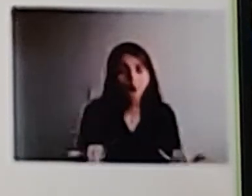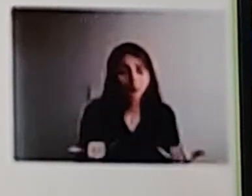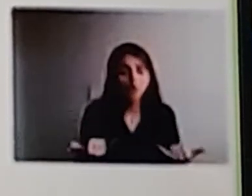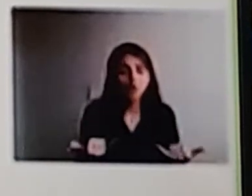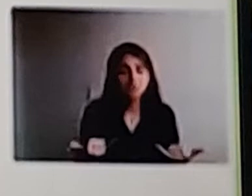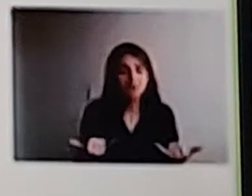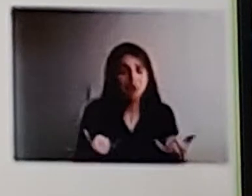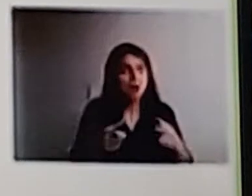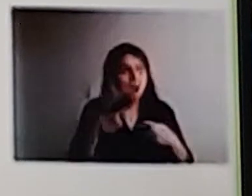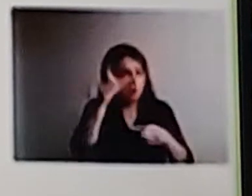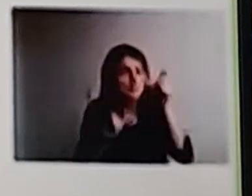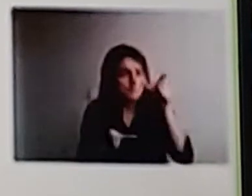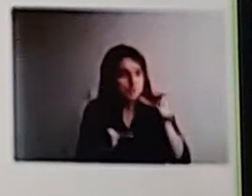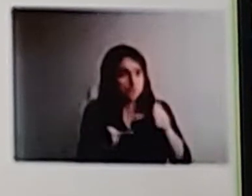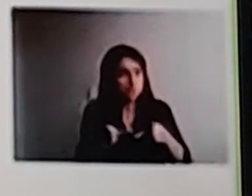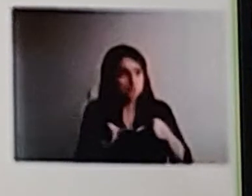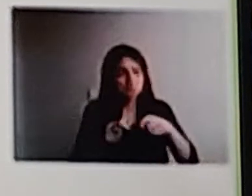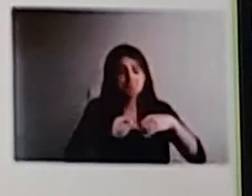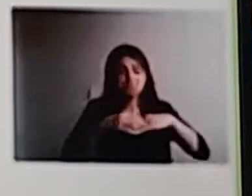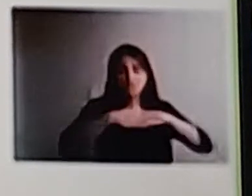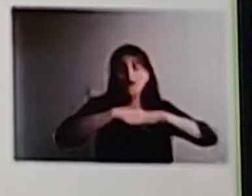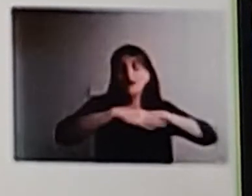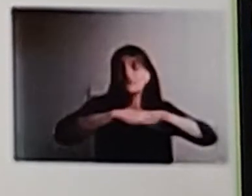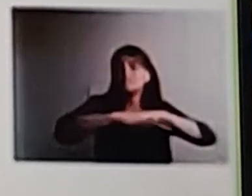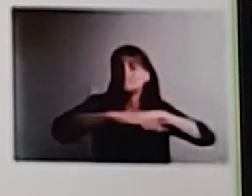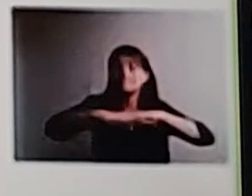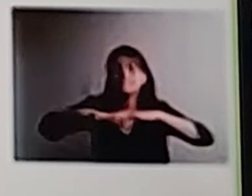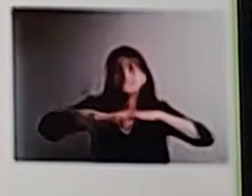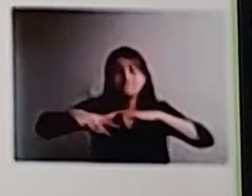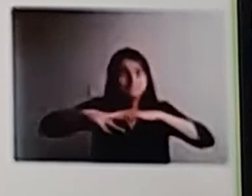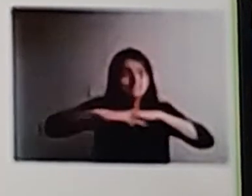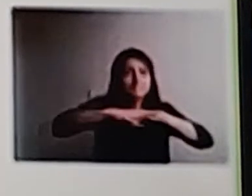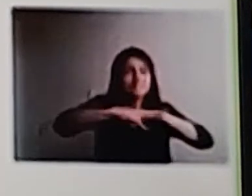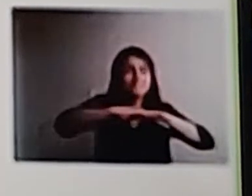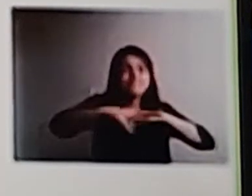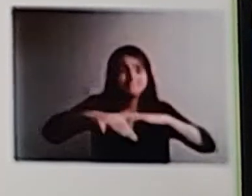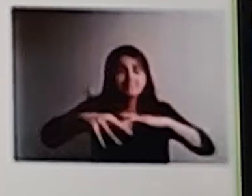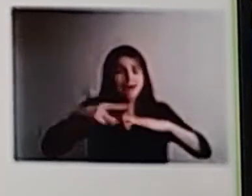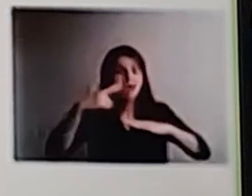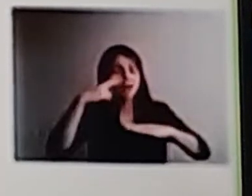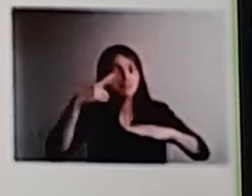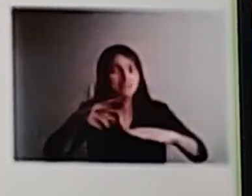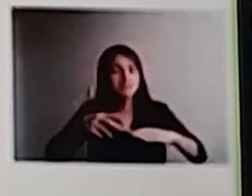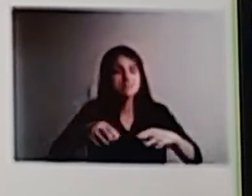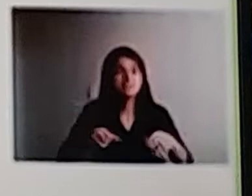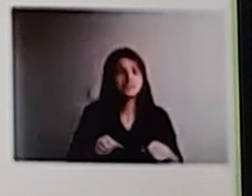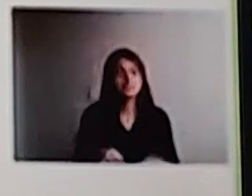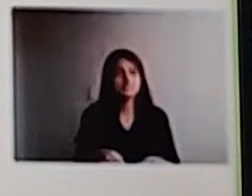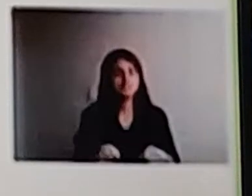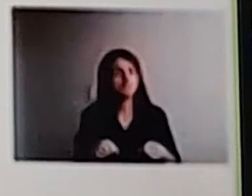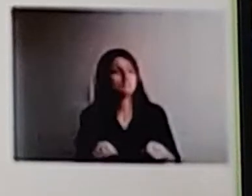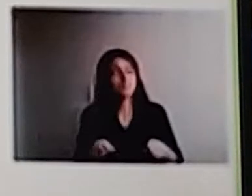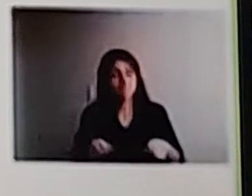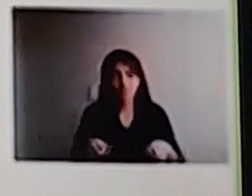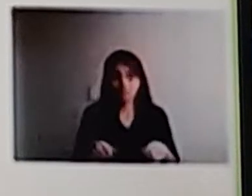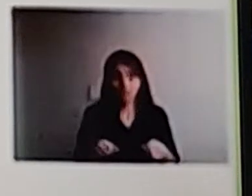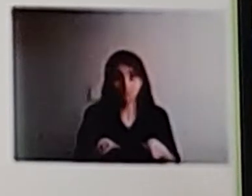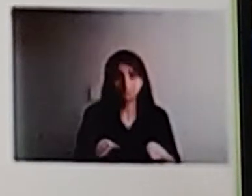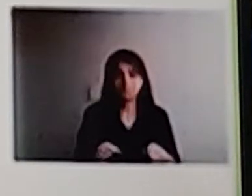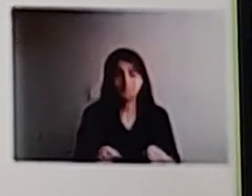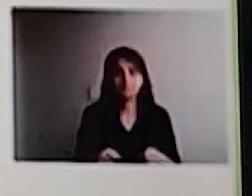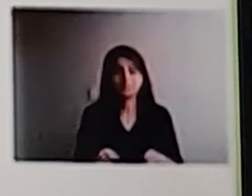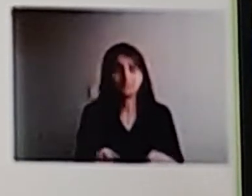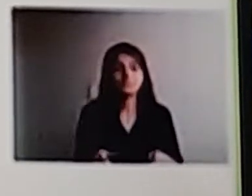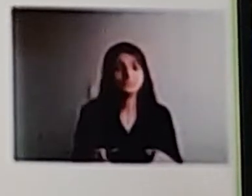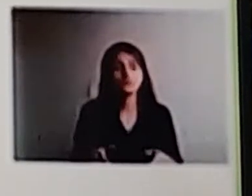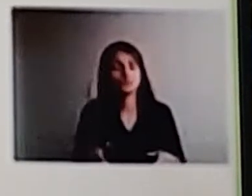can enjoy swimming in the beach. As you see, there is a special area that the land goes on it,